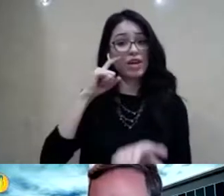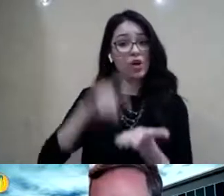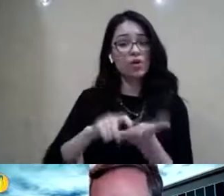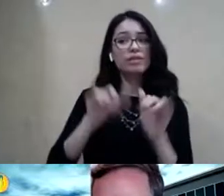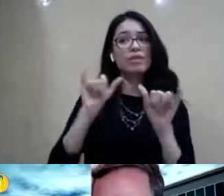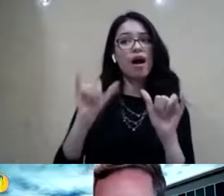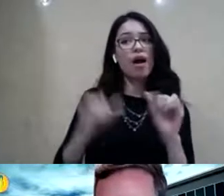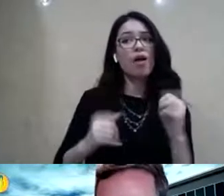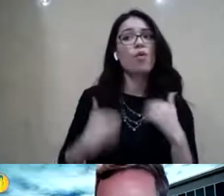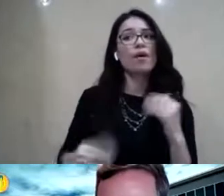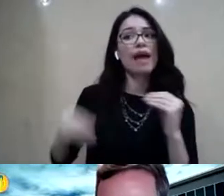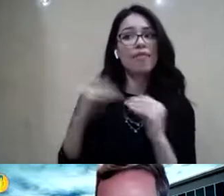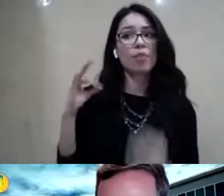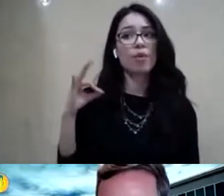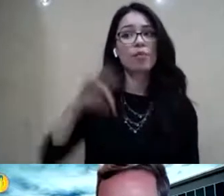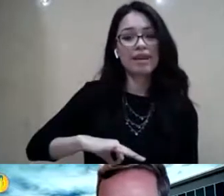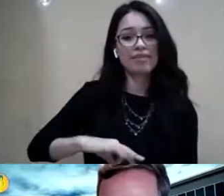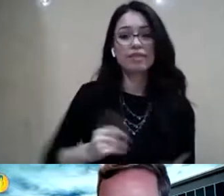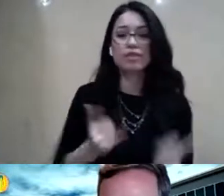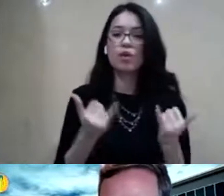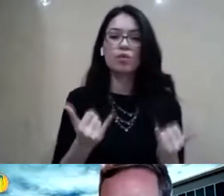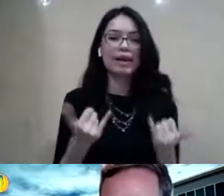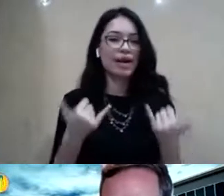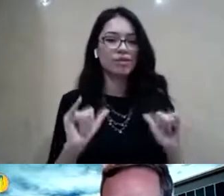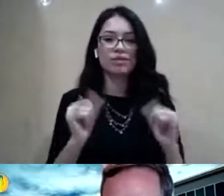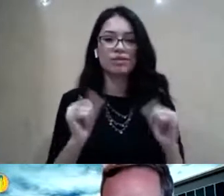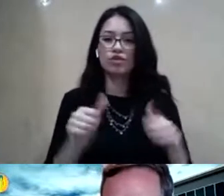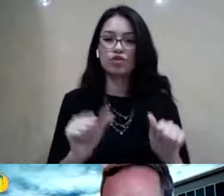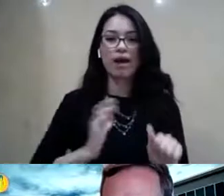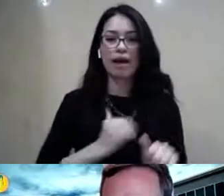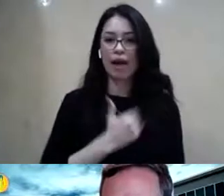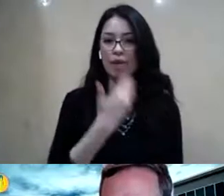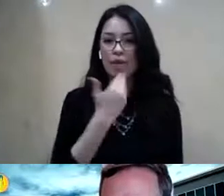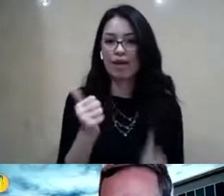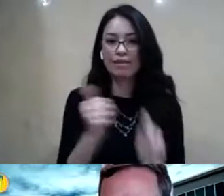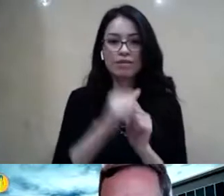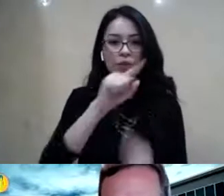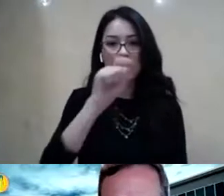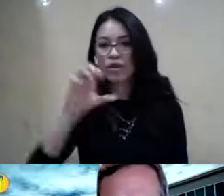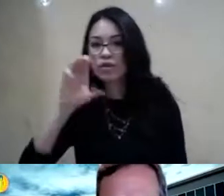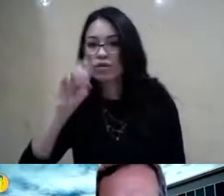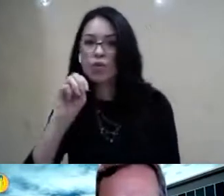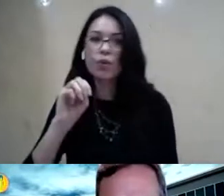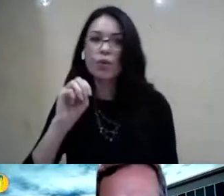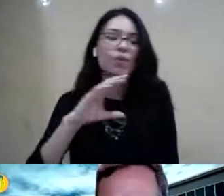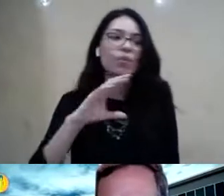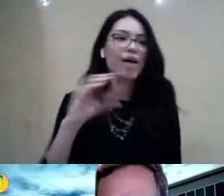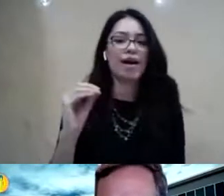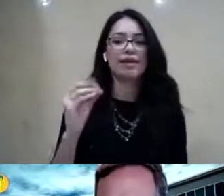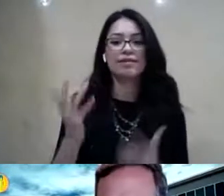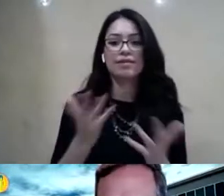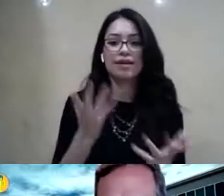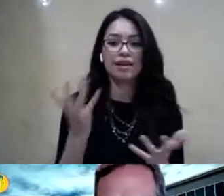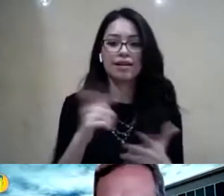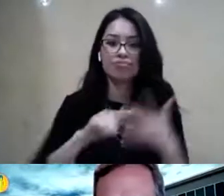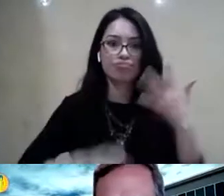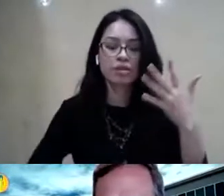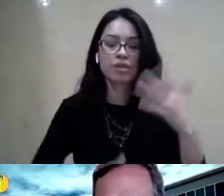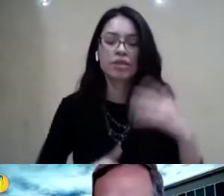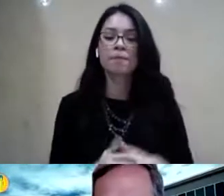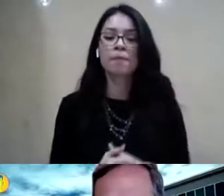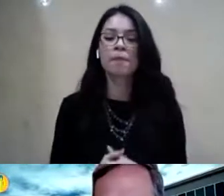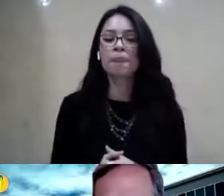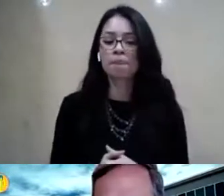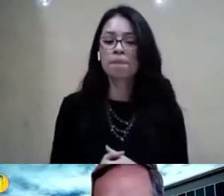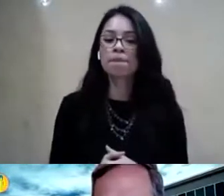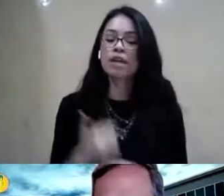now we're trying to do the best we can with Zooms and all those things. And you know, raise your hands who's had enough Zoom for today. So we're